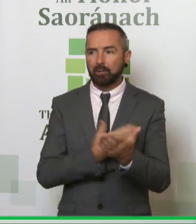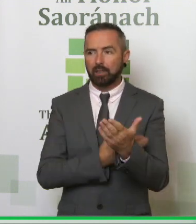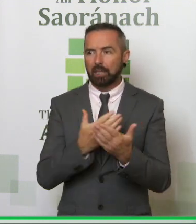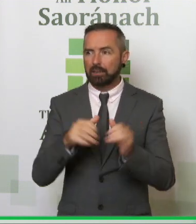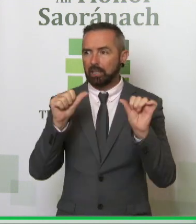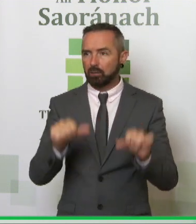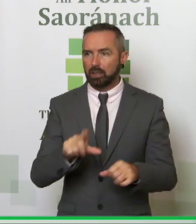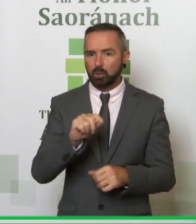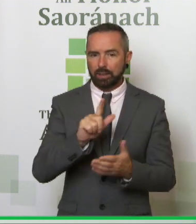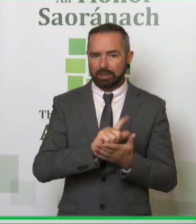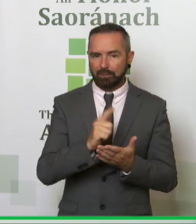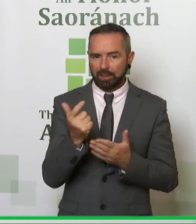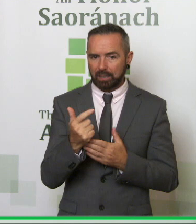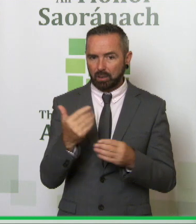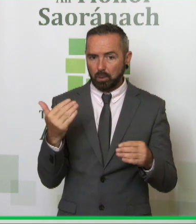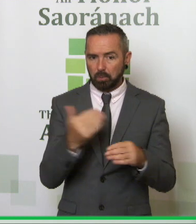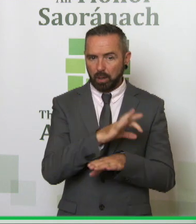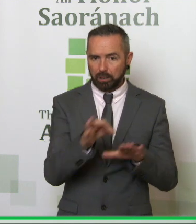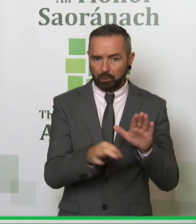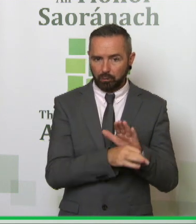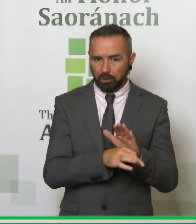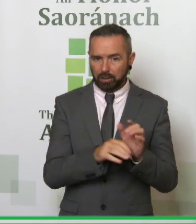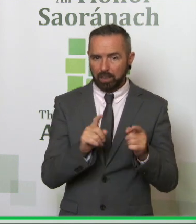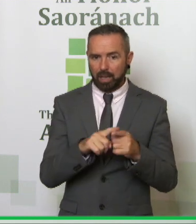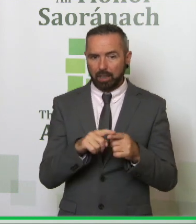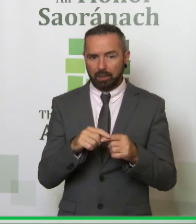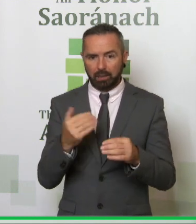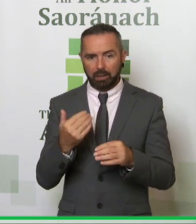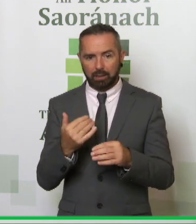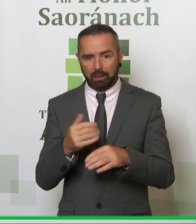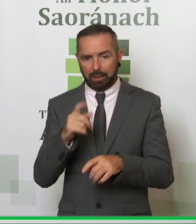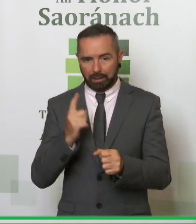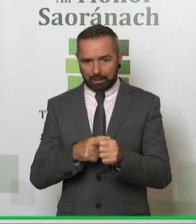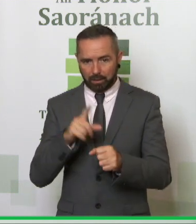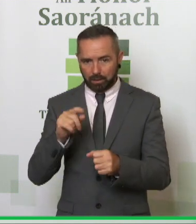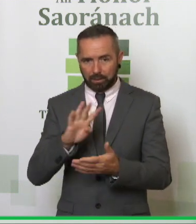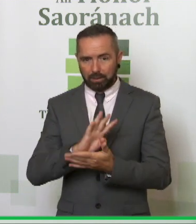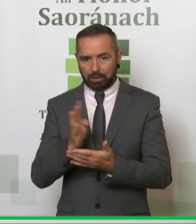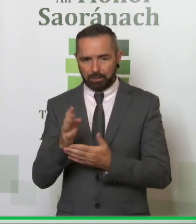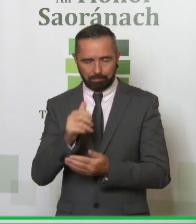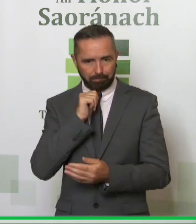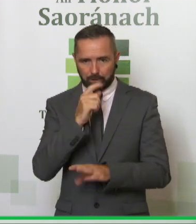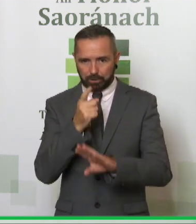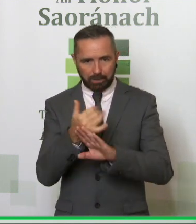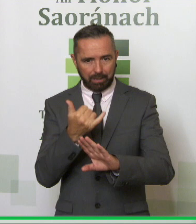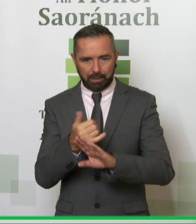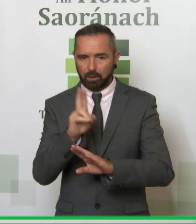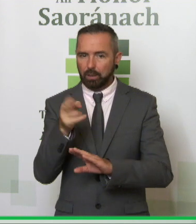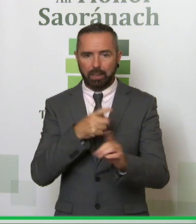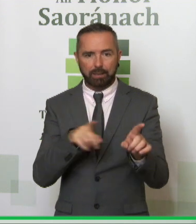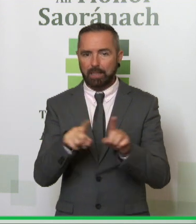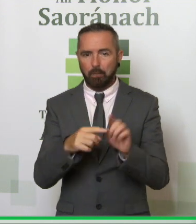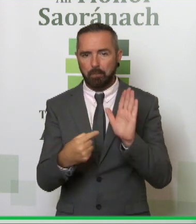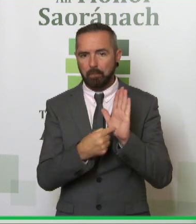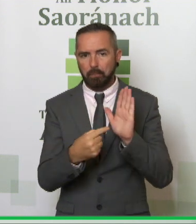in 2017 and agreed by government in 2019 and it's nowhere to be seen as we head into 2024, this can't happen with this report.